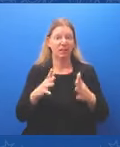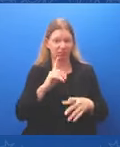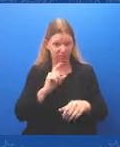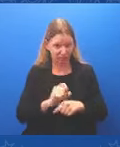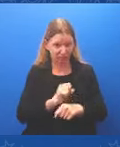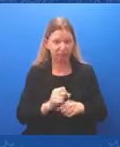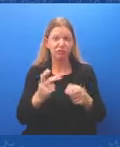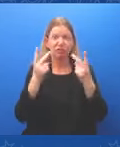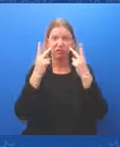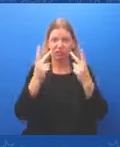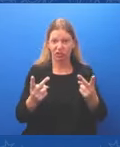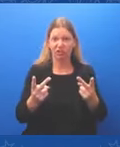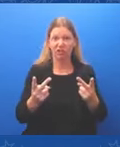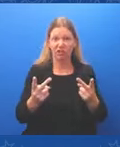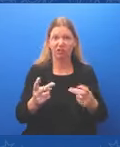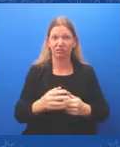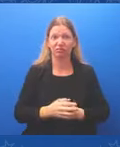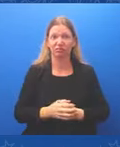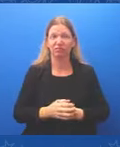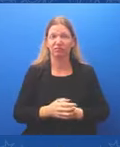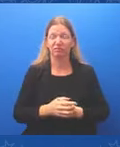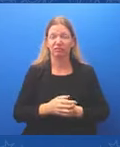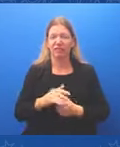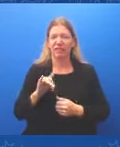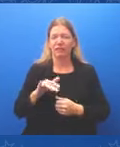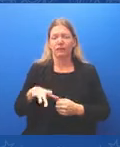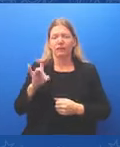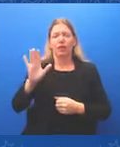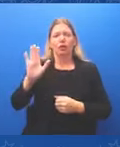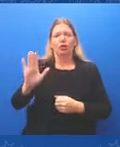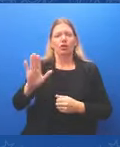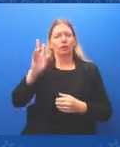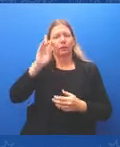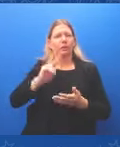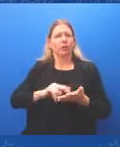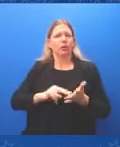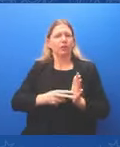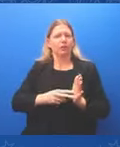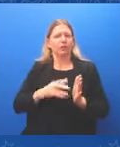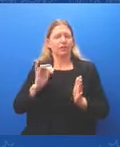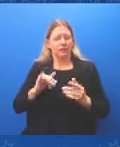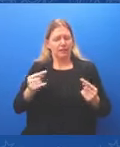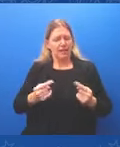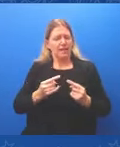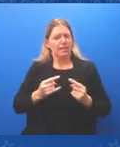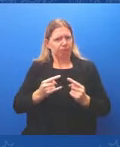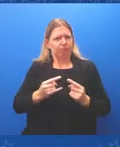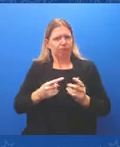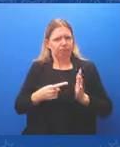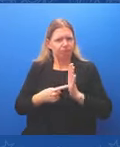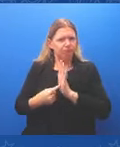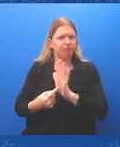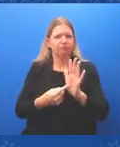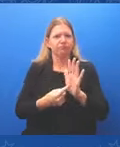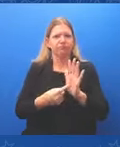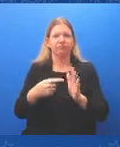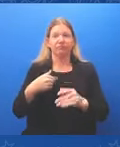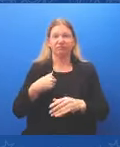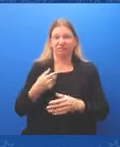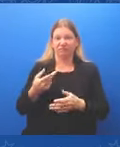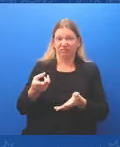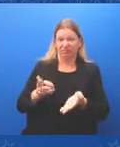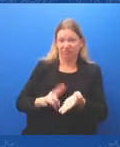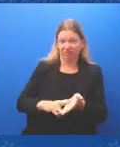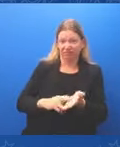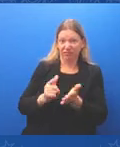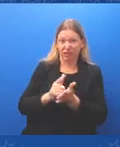able to sign the law, believe it or not, for the first time in American history. Think of this, for the first time making lynching a